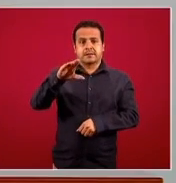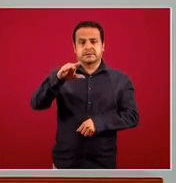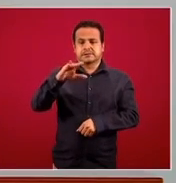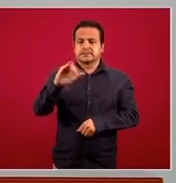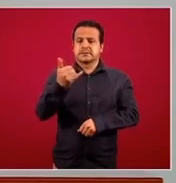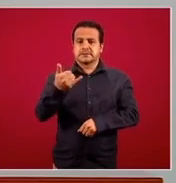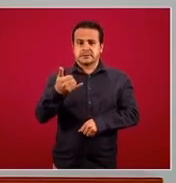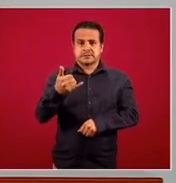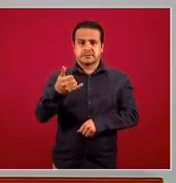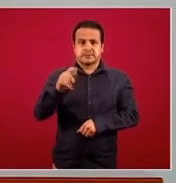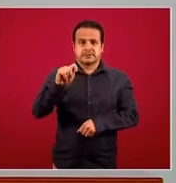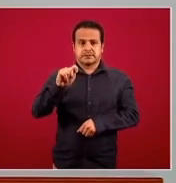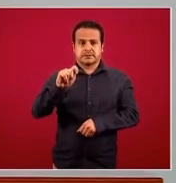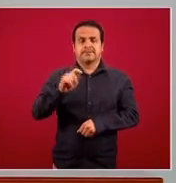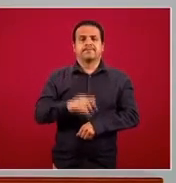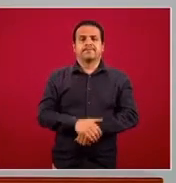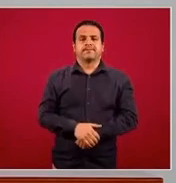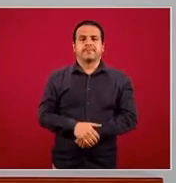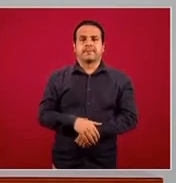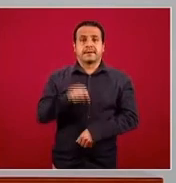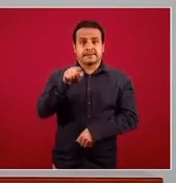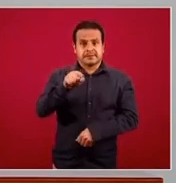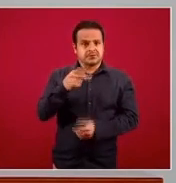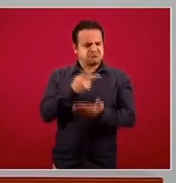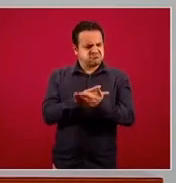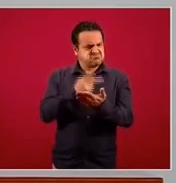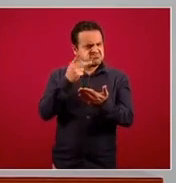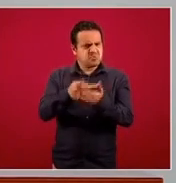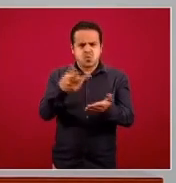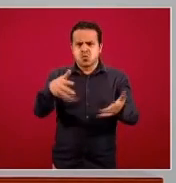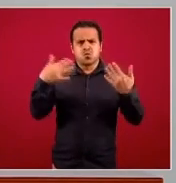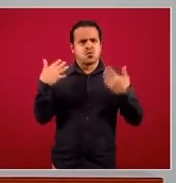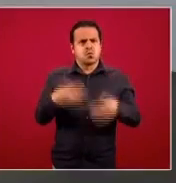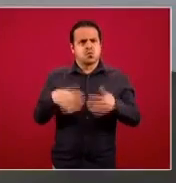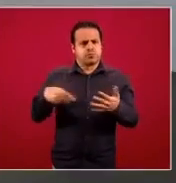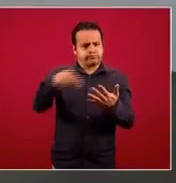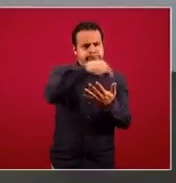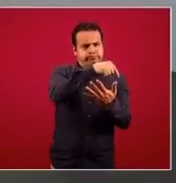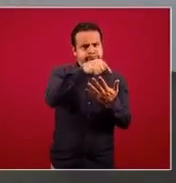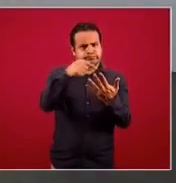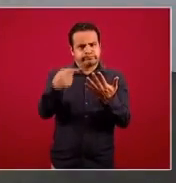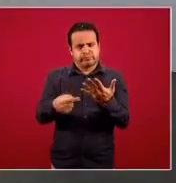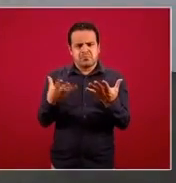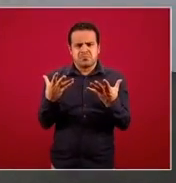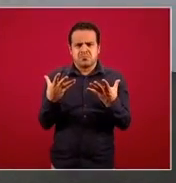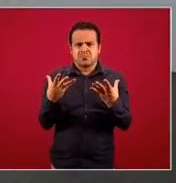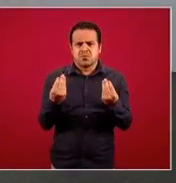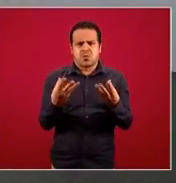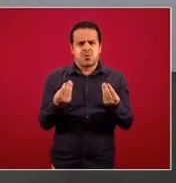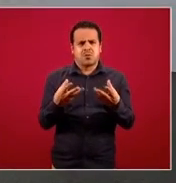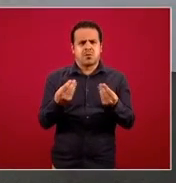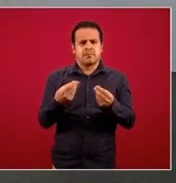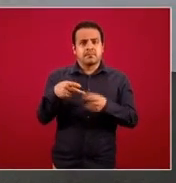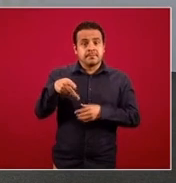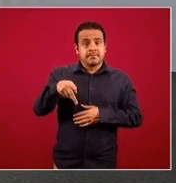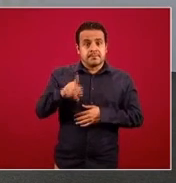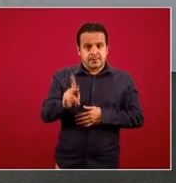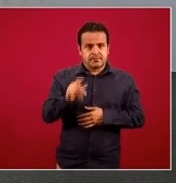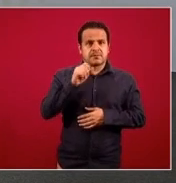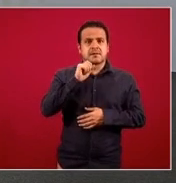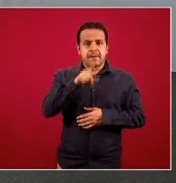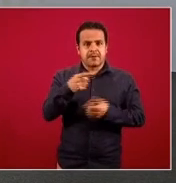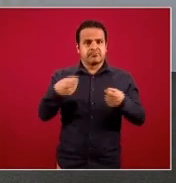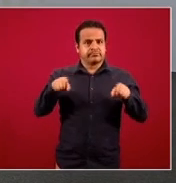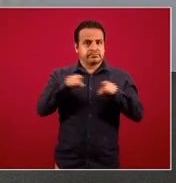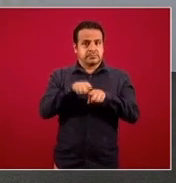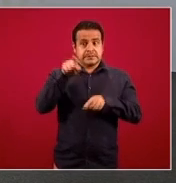She's a National Award of Sciences and Arts, and she has a very long and successful career in